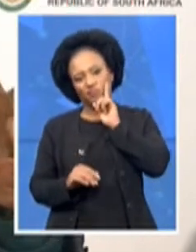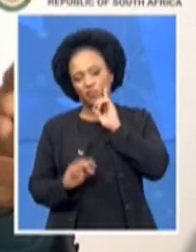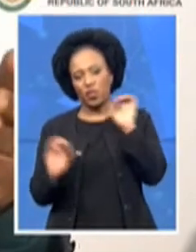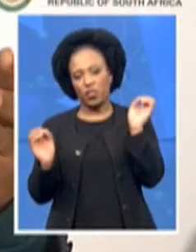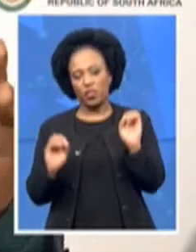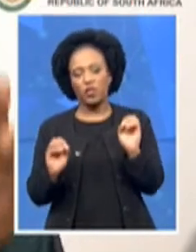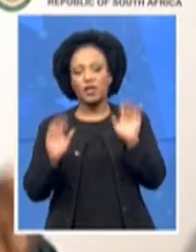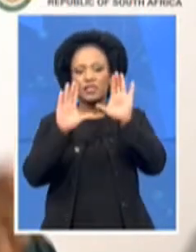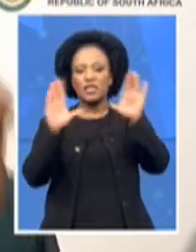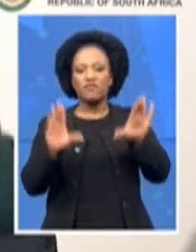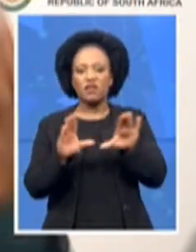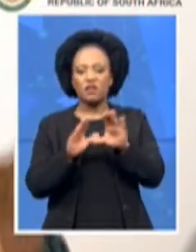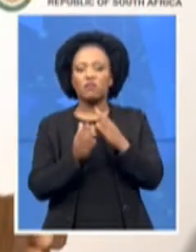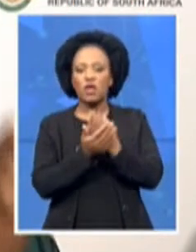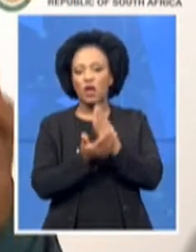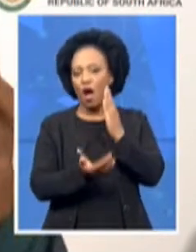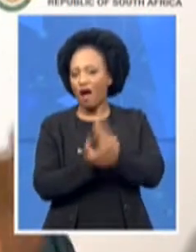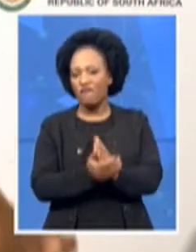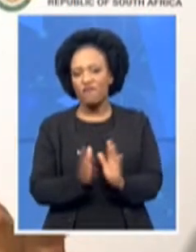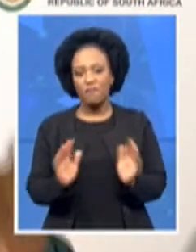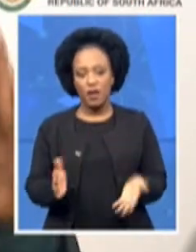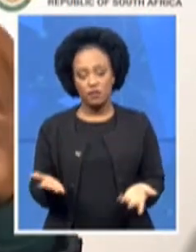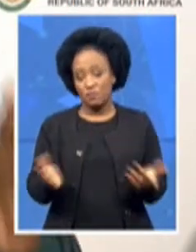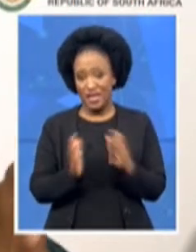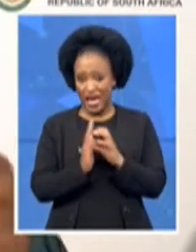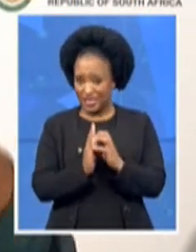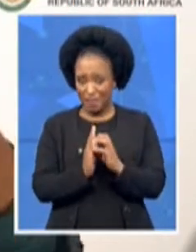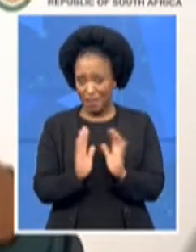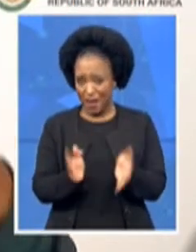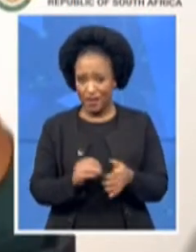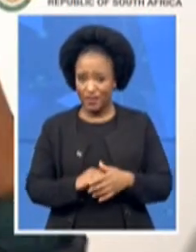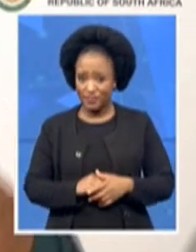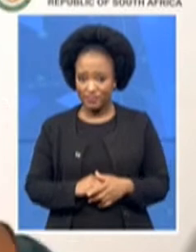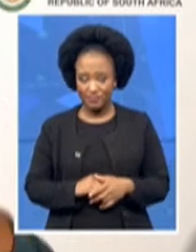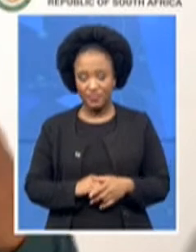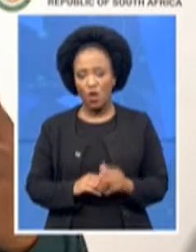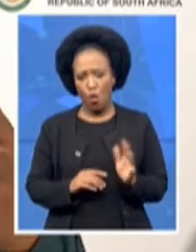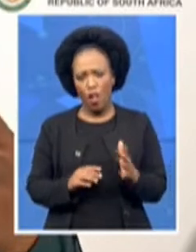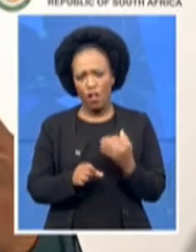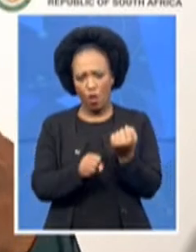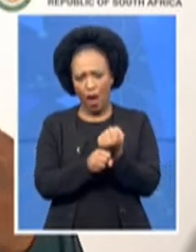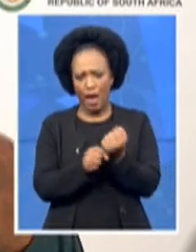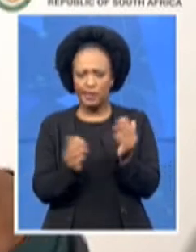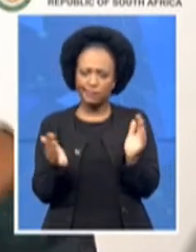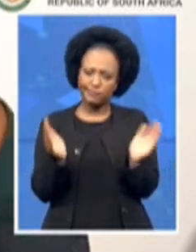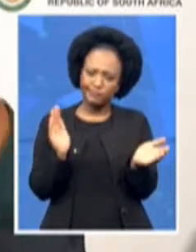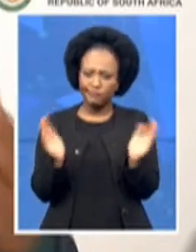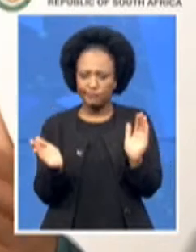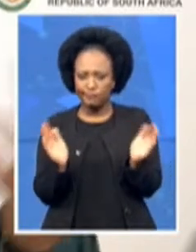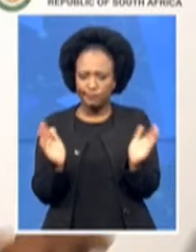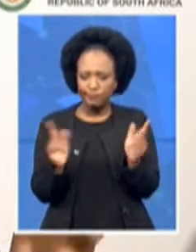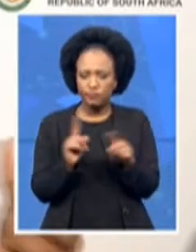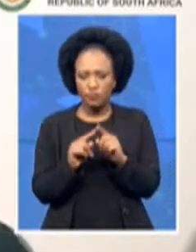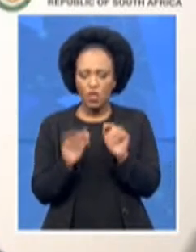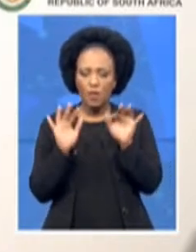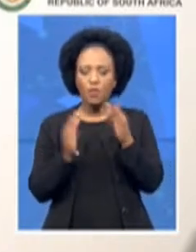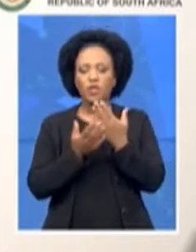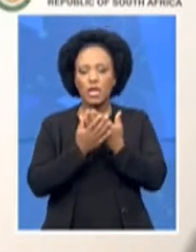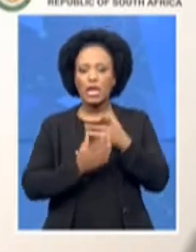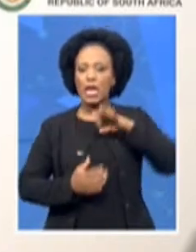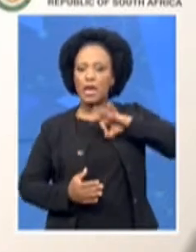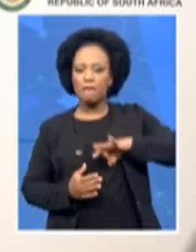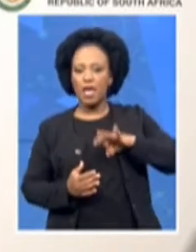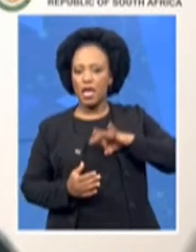giving you an example. Those are the things we'll be working on, so that people can get the benefit. Even the people who run